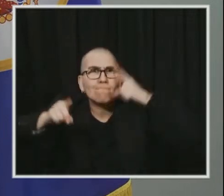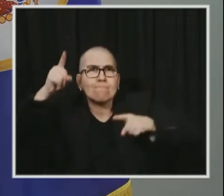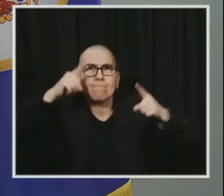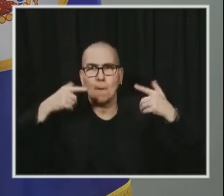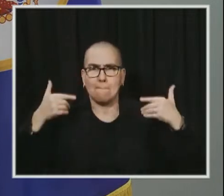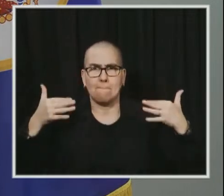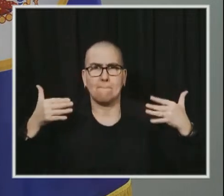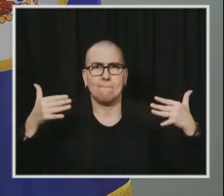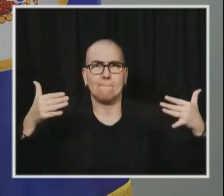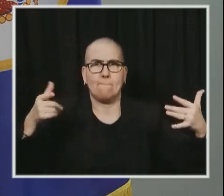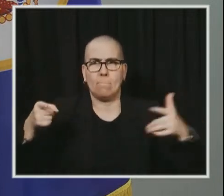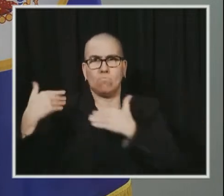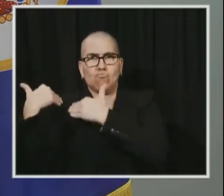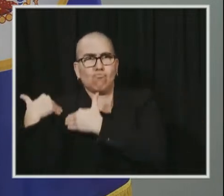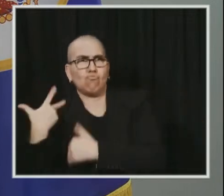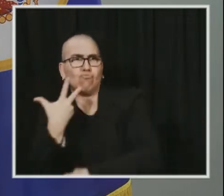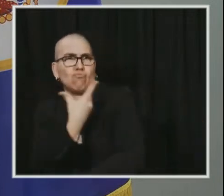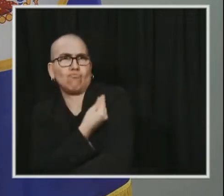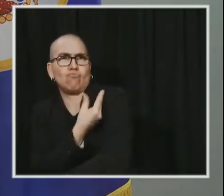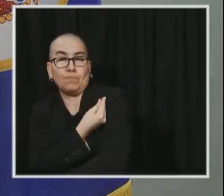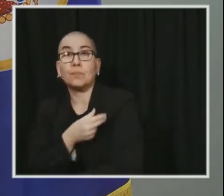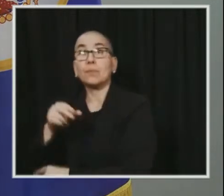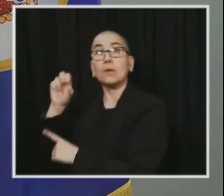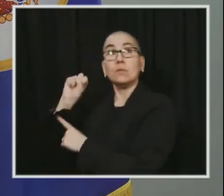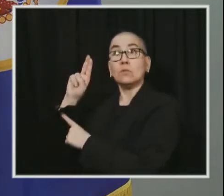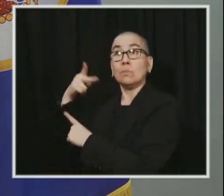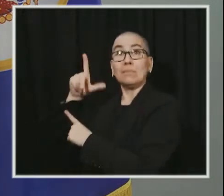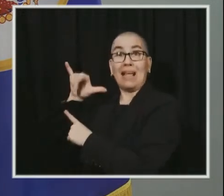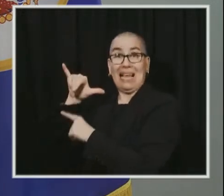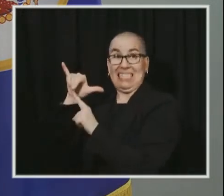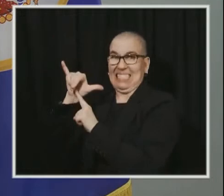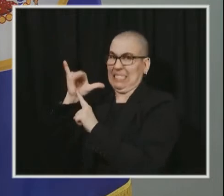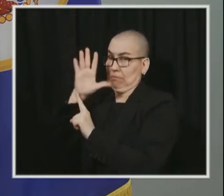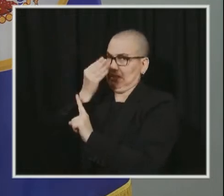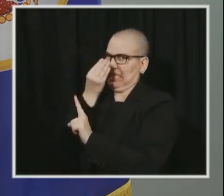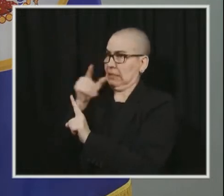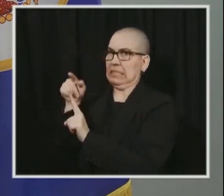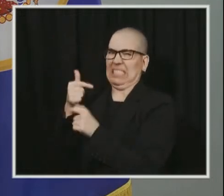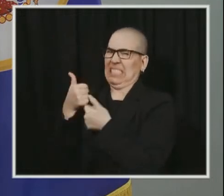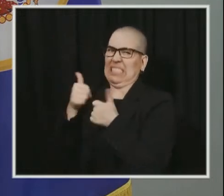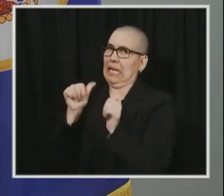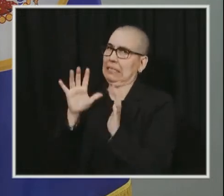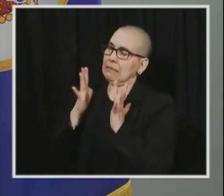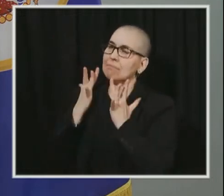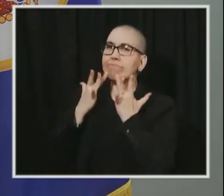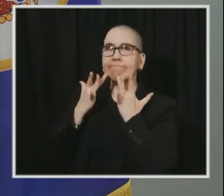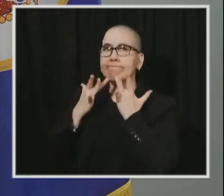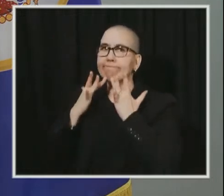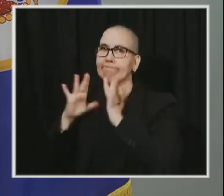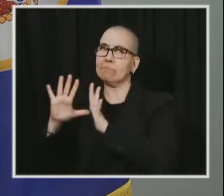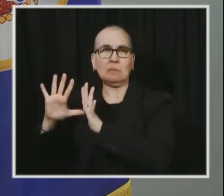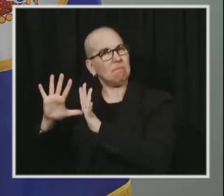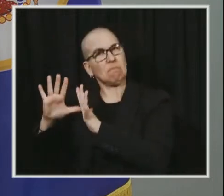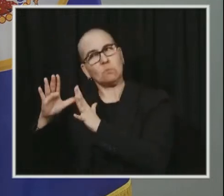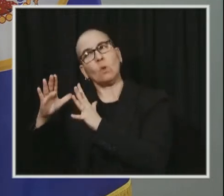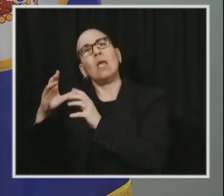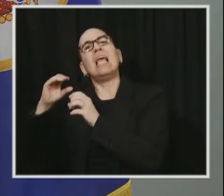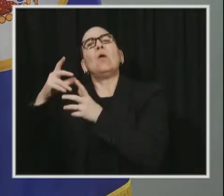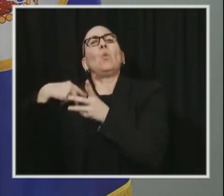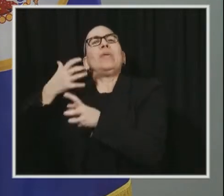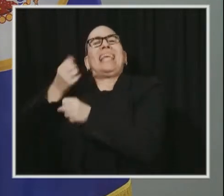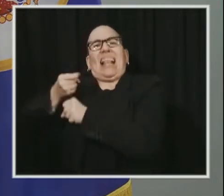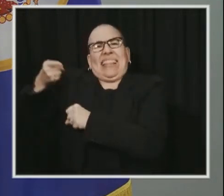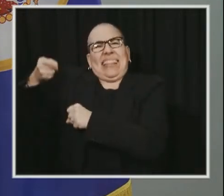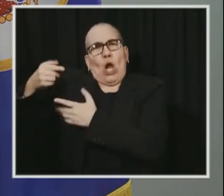of vaccine still needs to catch up, as you've heard today, but we're making some really important progress as a state. We appreciate